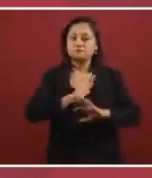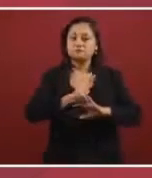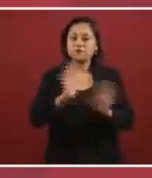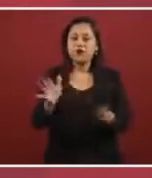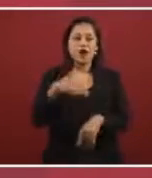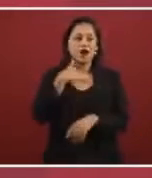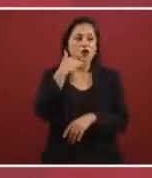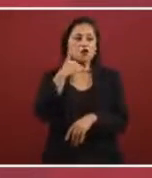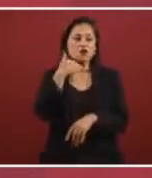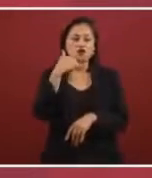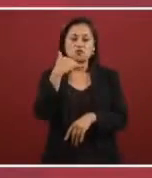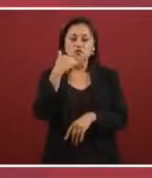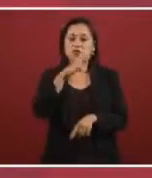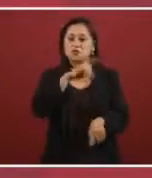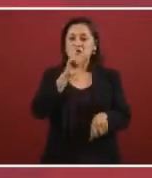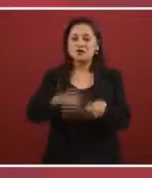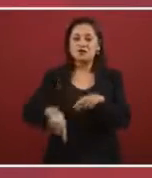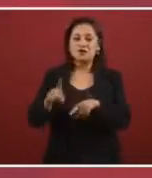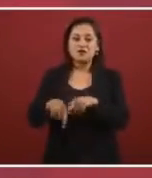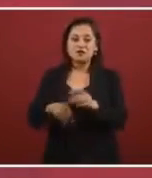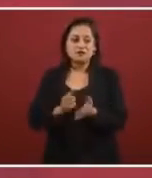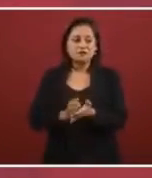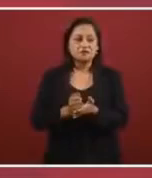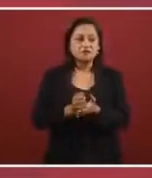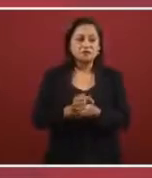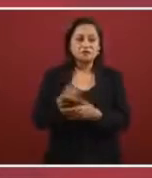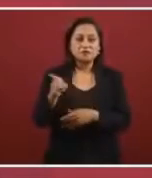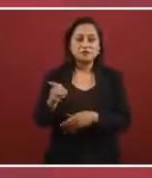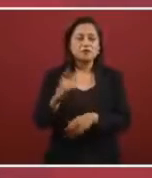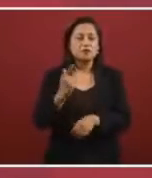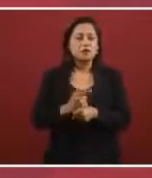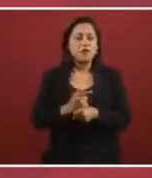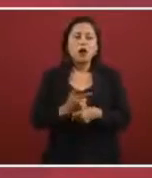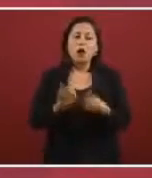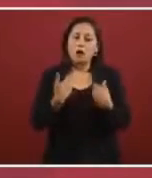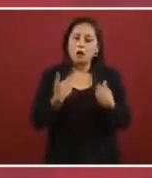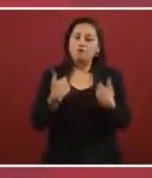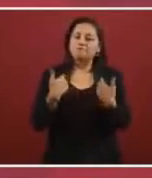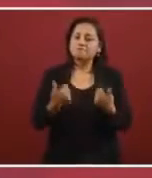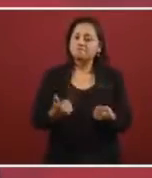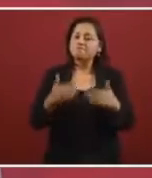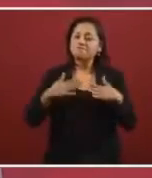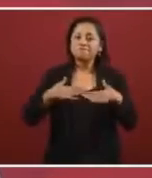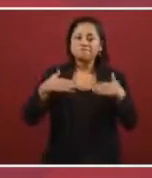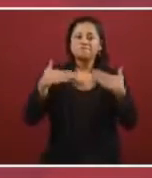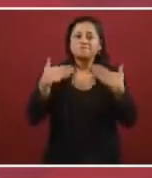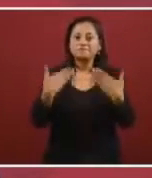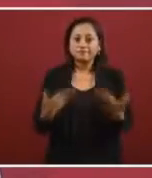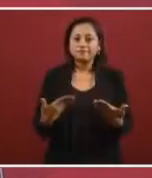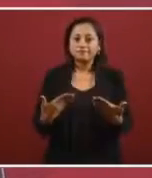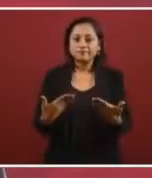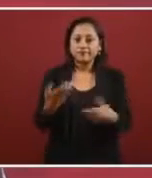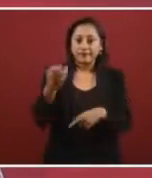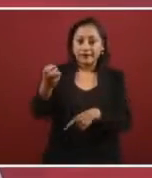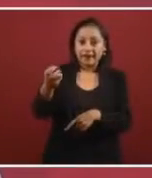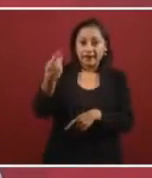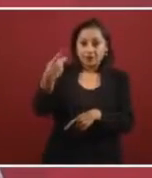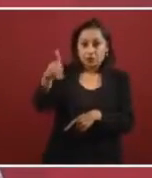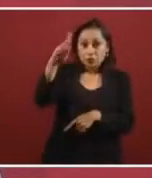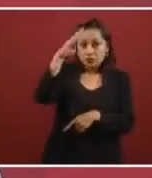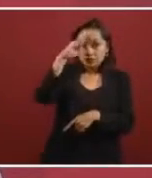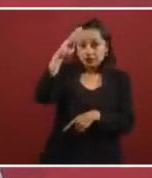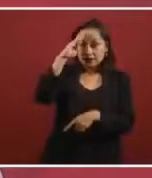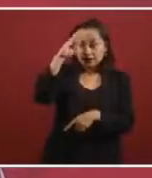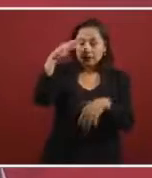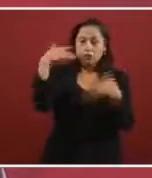sea, eso nos That ayuda mucho. has helped us very much, Hasta en even cuestiones que tienen in que matters ver that have con to la do with, economía o with con